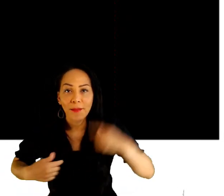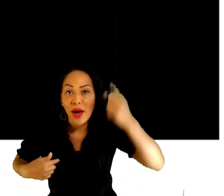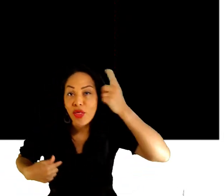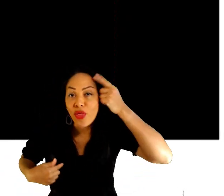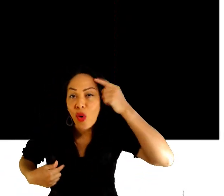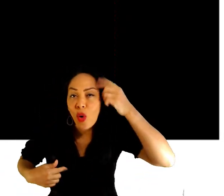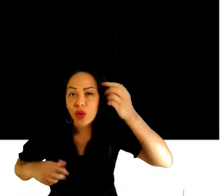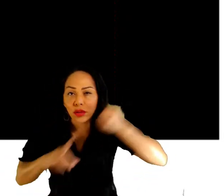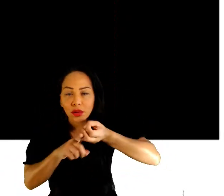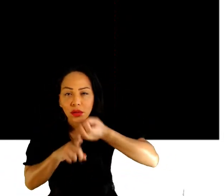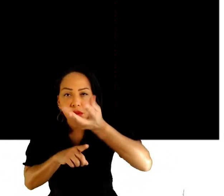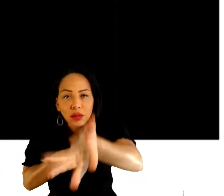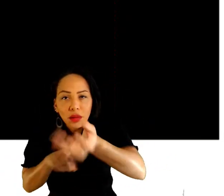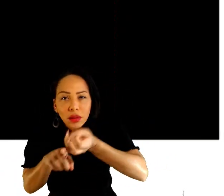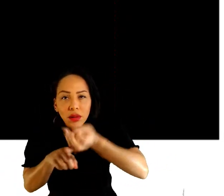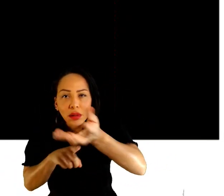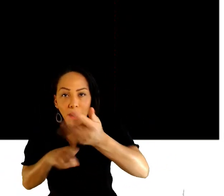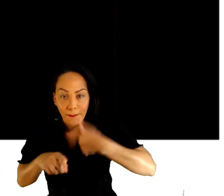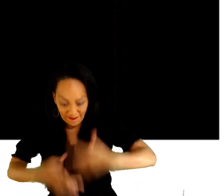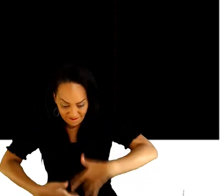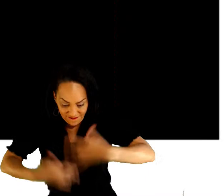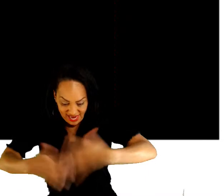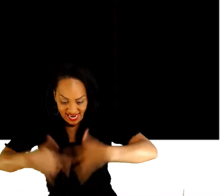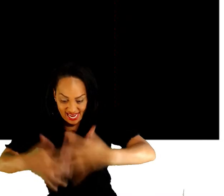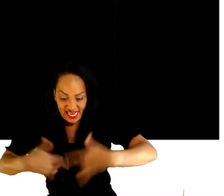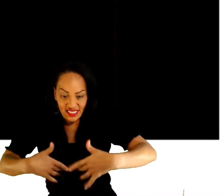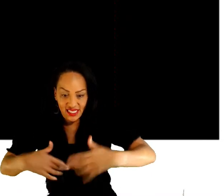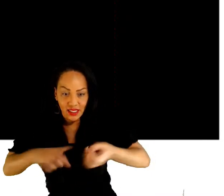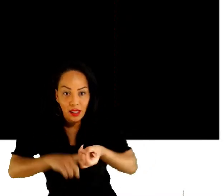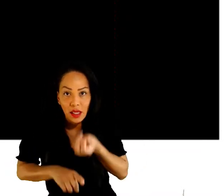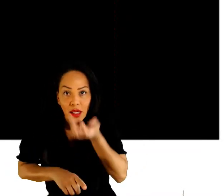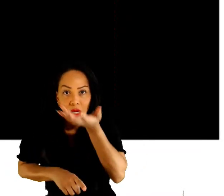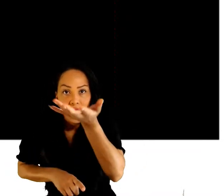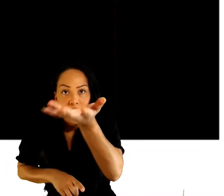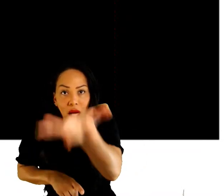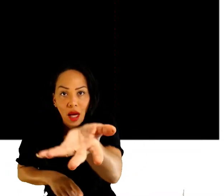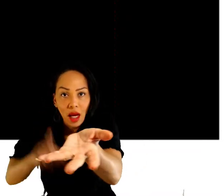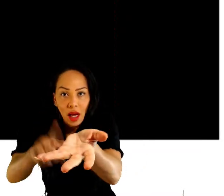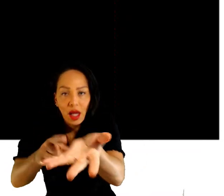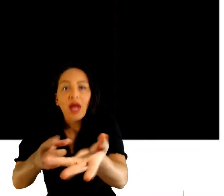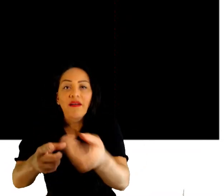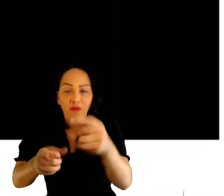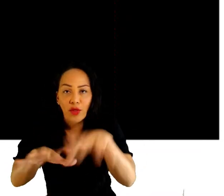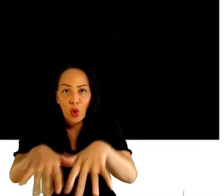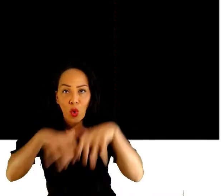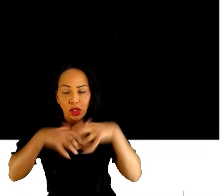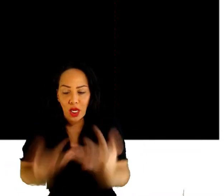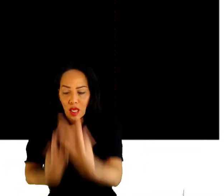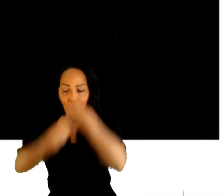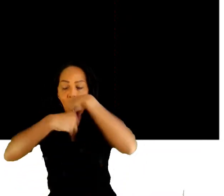visceral experience of the acrobatic body.